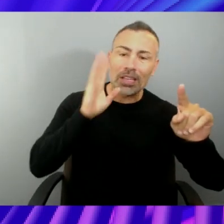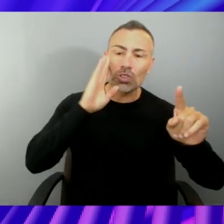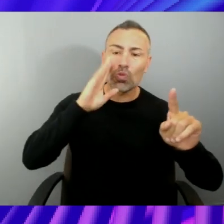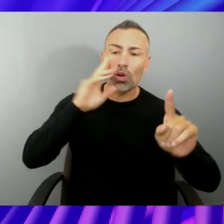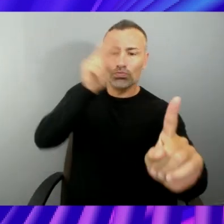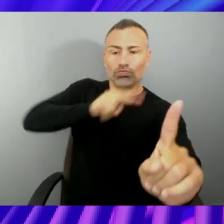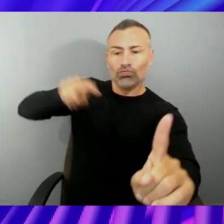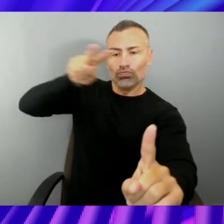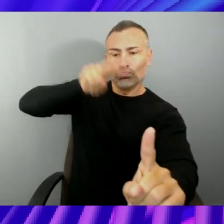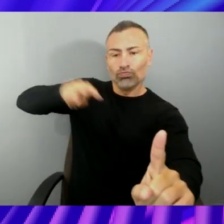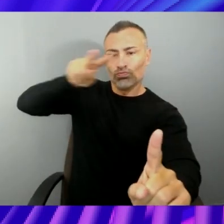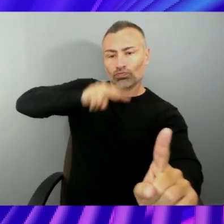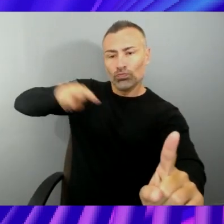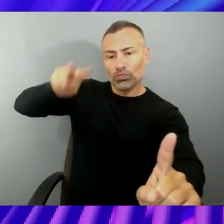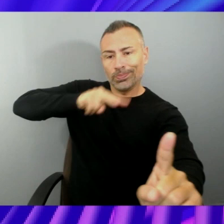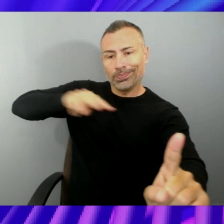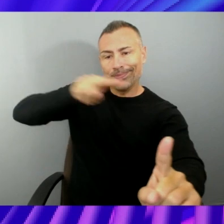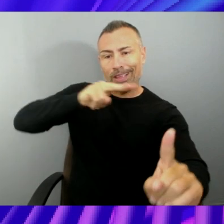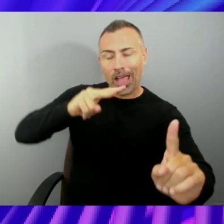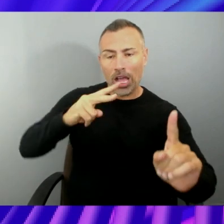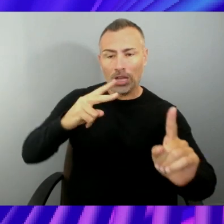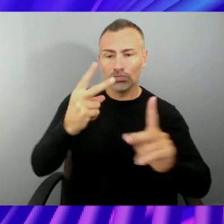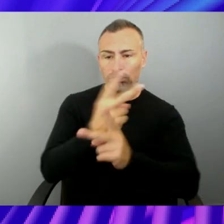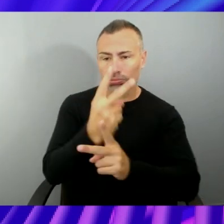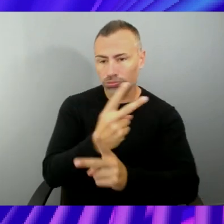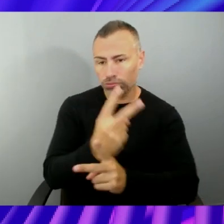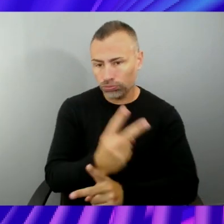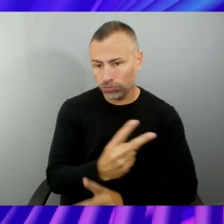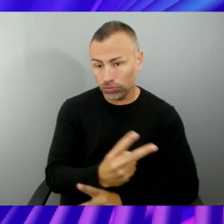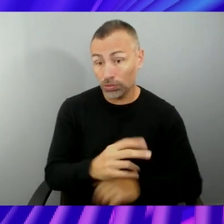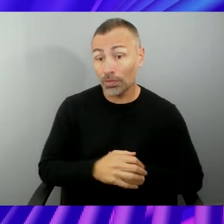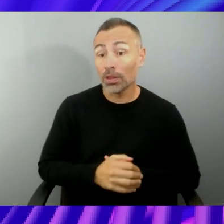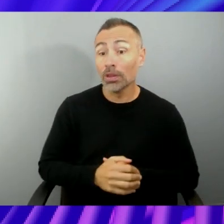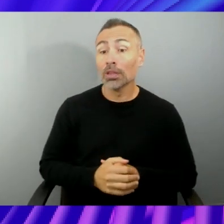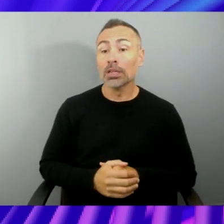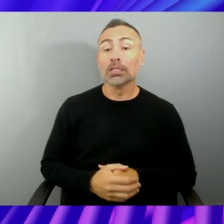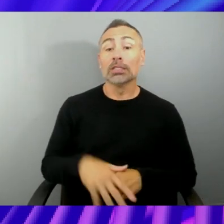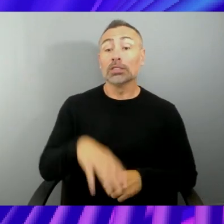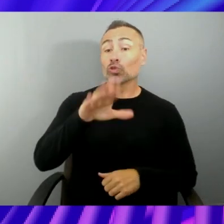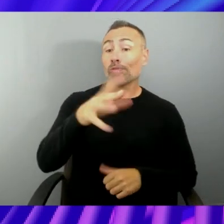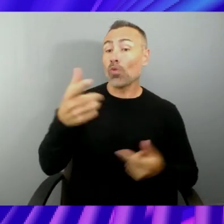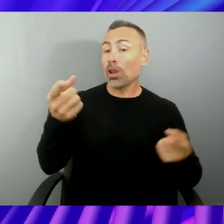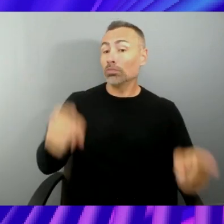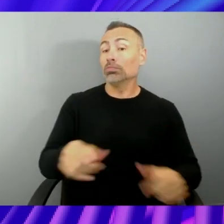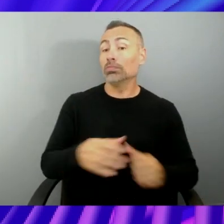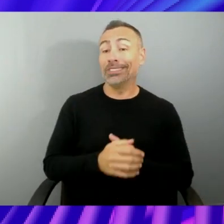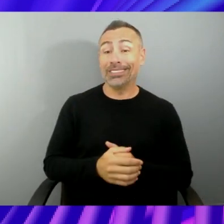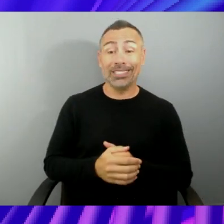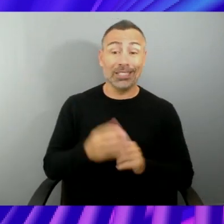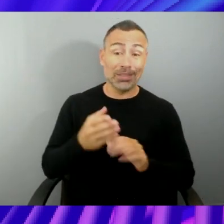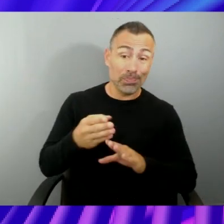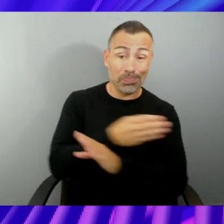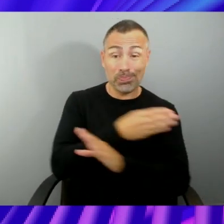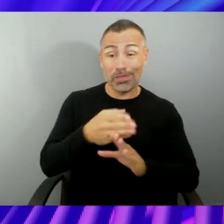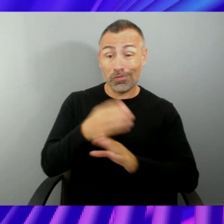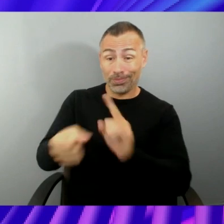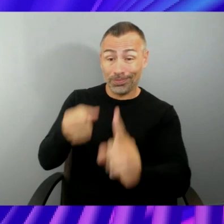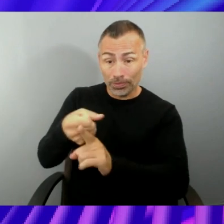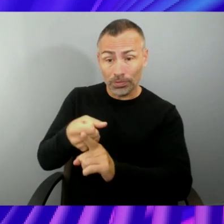as you go forward in time. It will proactively tell me when things are going really, really bad. And it can